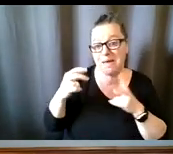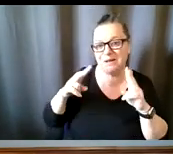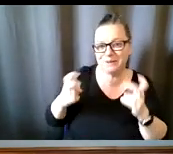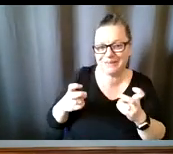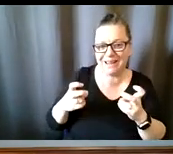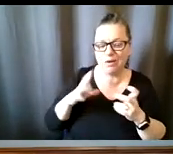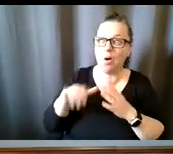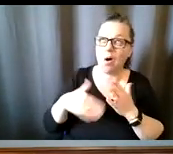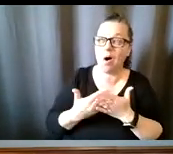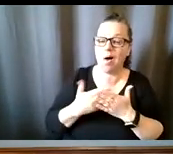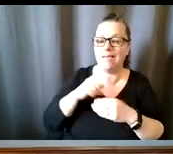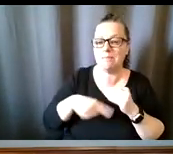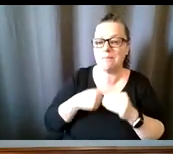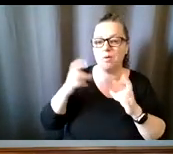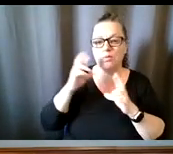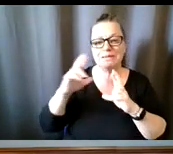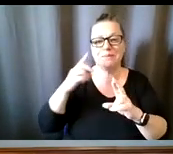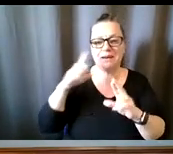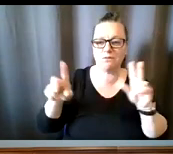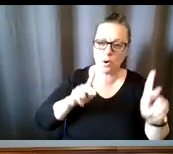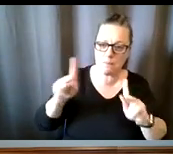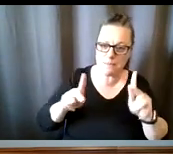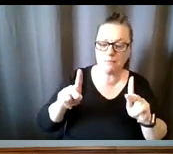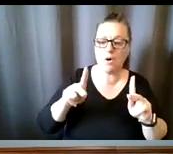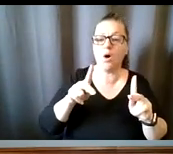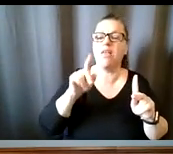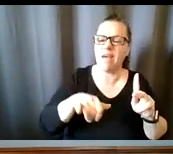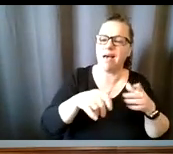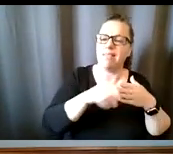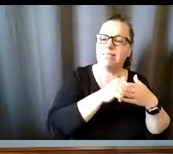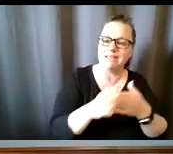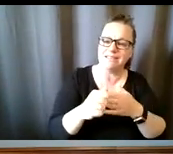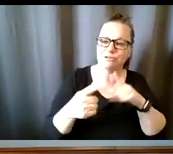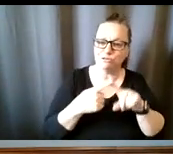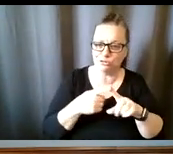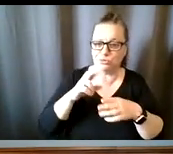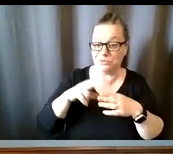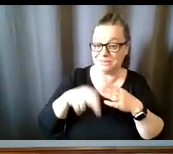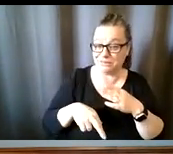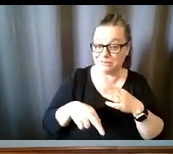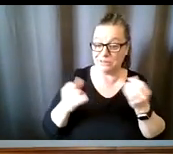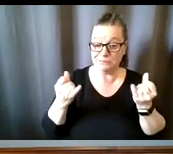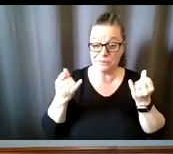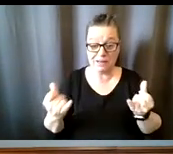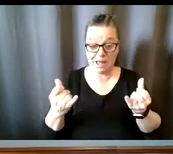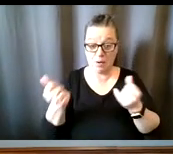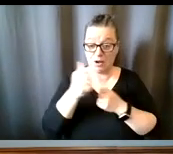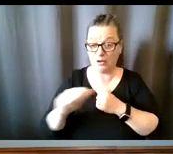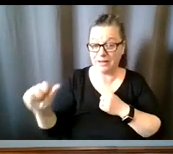all about respect for people, which leads to results. So with that, are there any